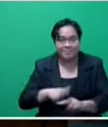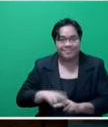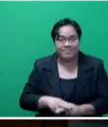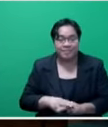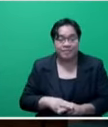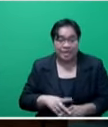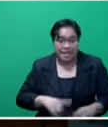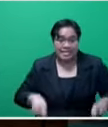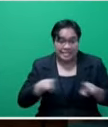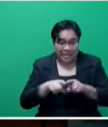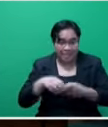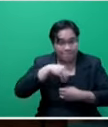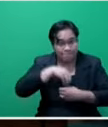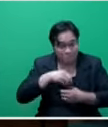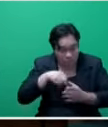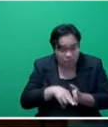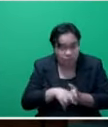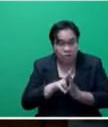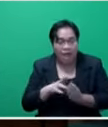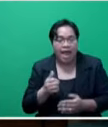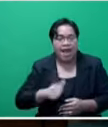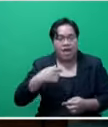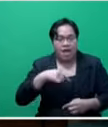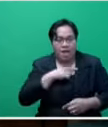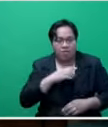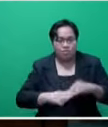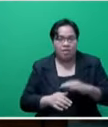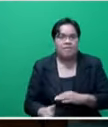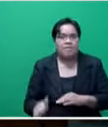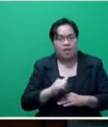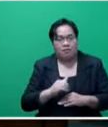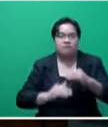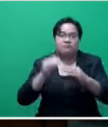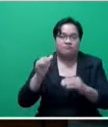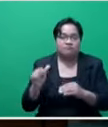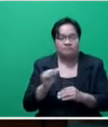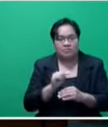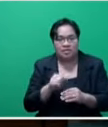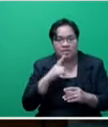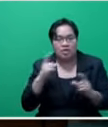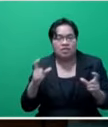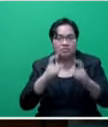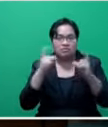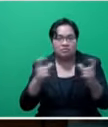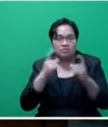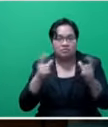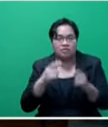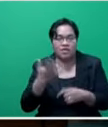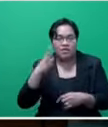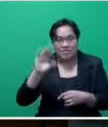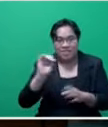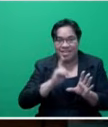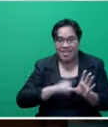This same resilience has allowed us to build back stronger from natural disasters and help us to celebrate and mark our 50th